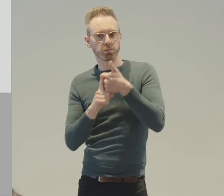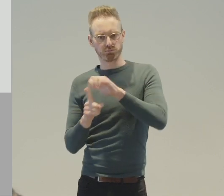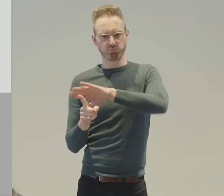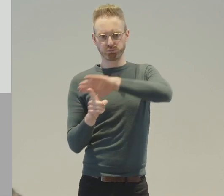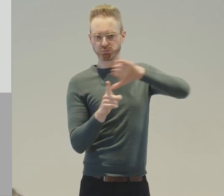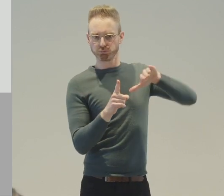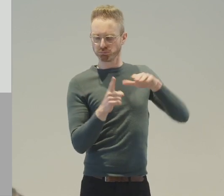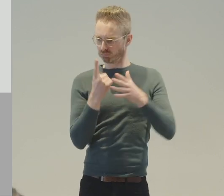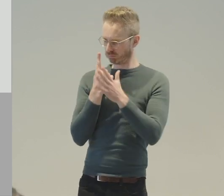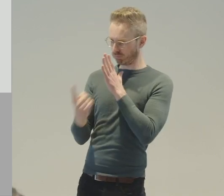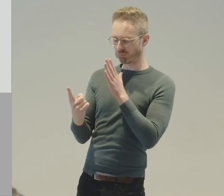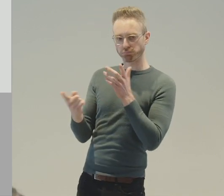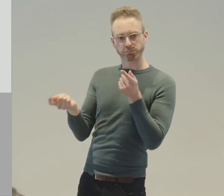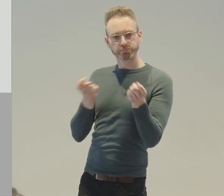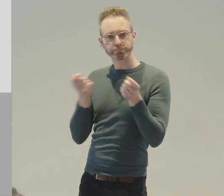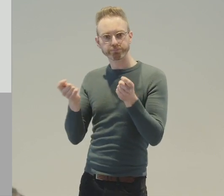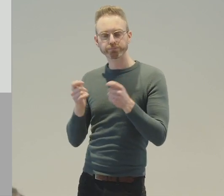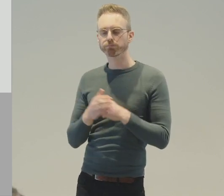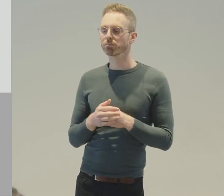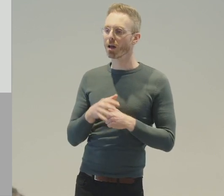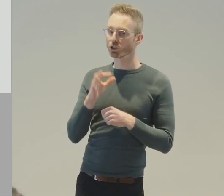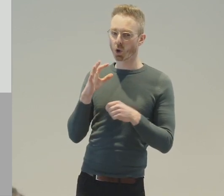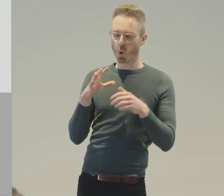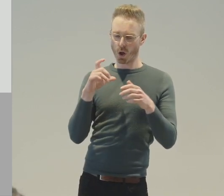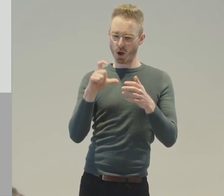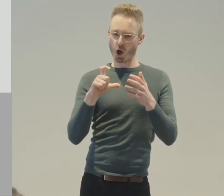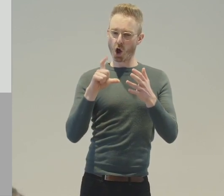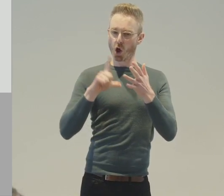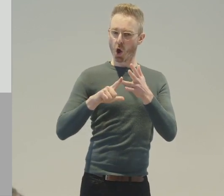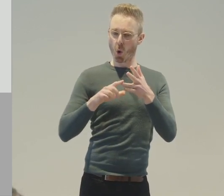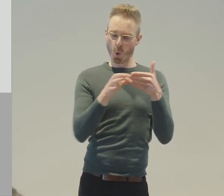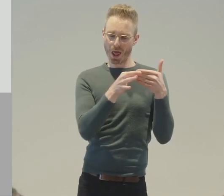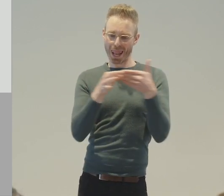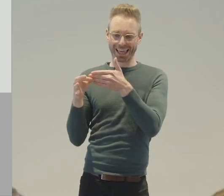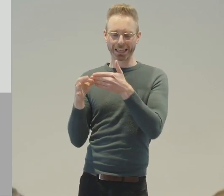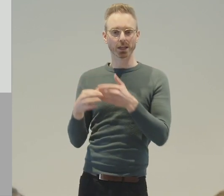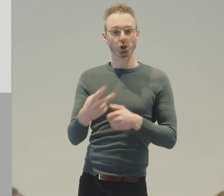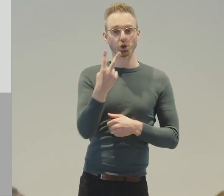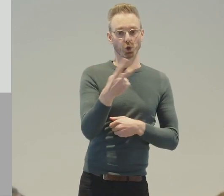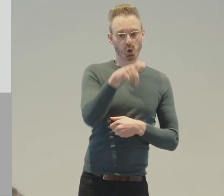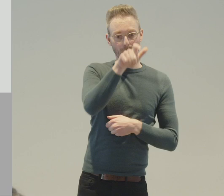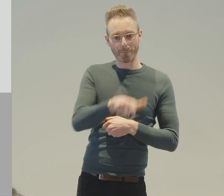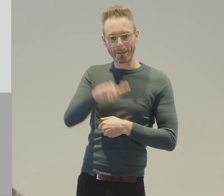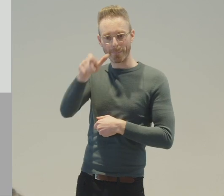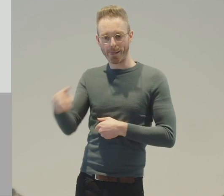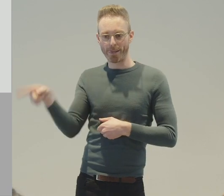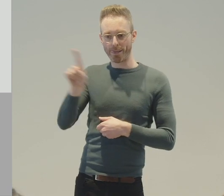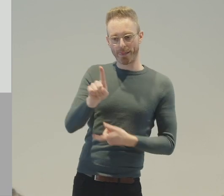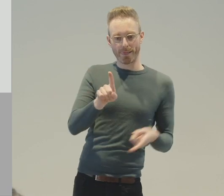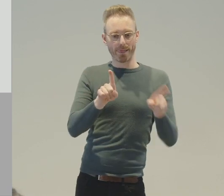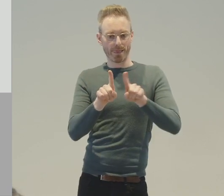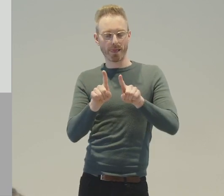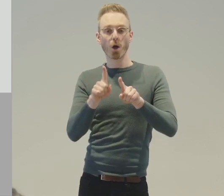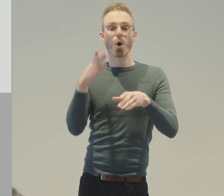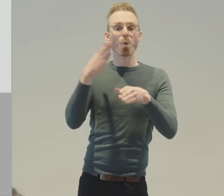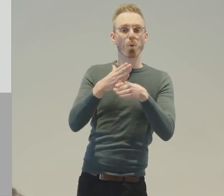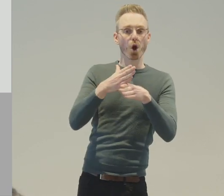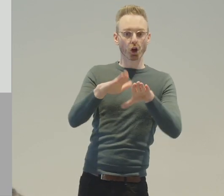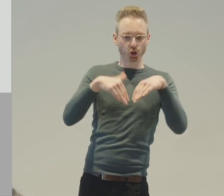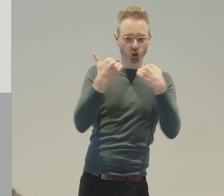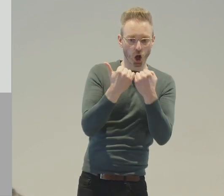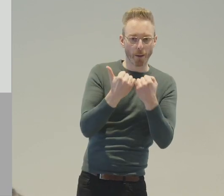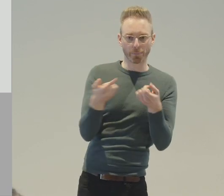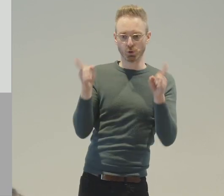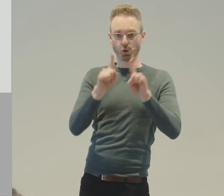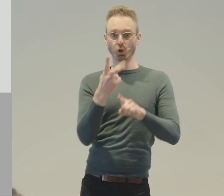the value of having two people co-leading either workshops or on the board as well? What else do you think might be helpful in terms of